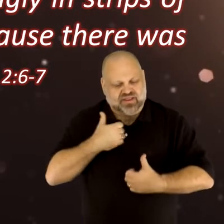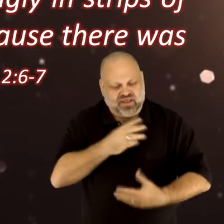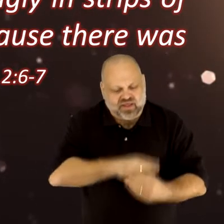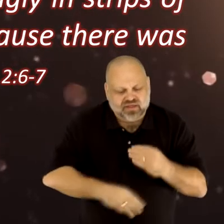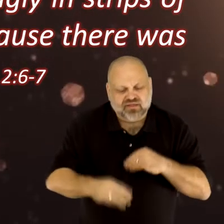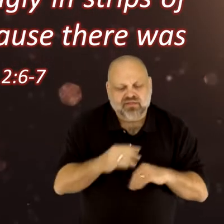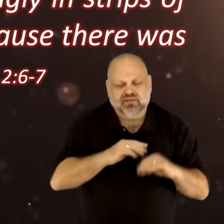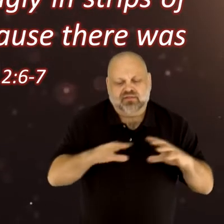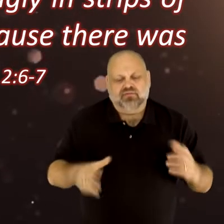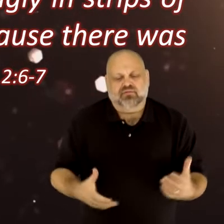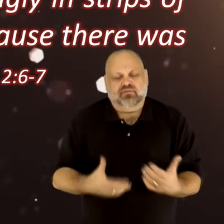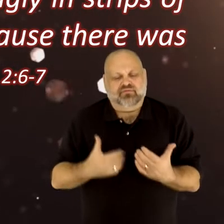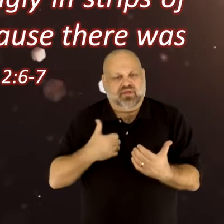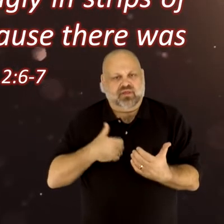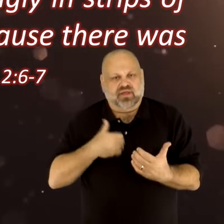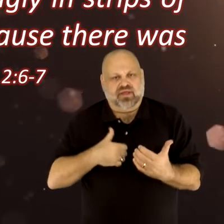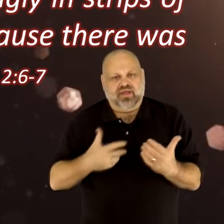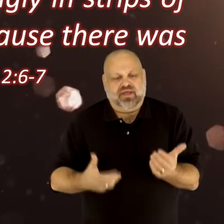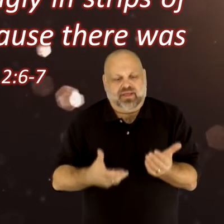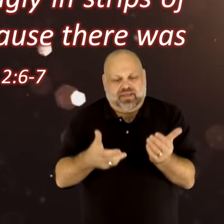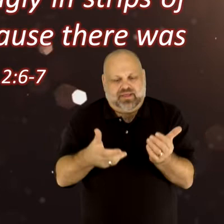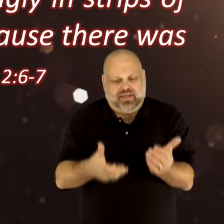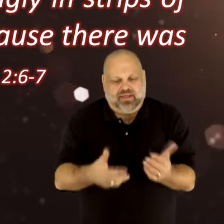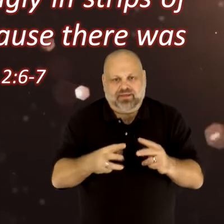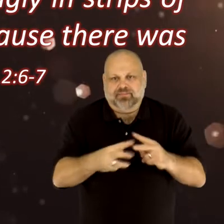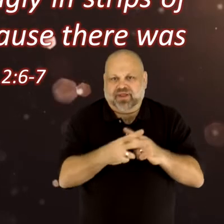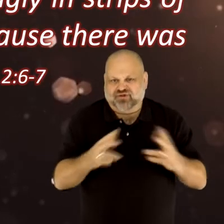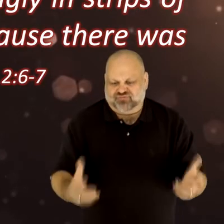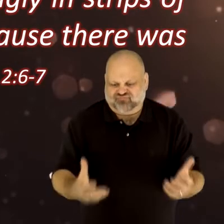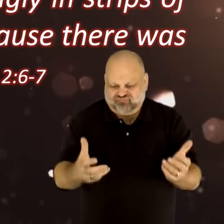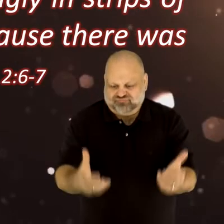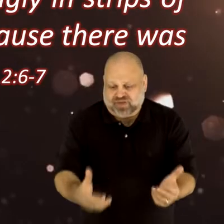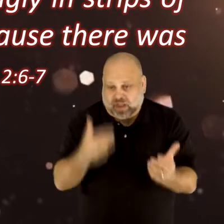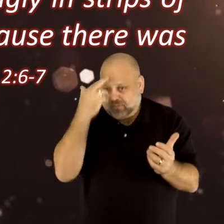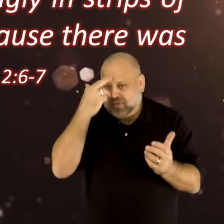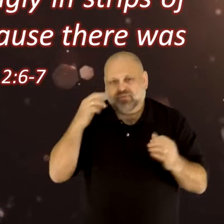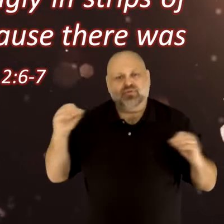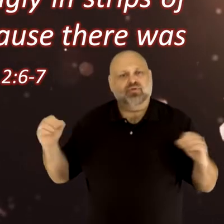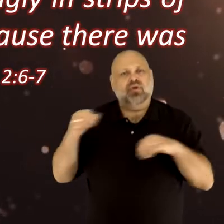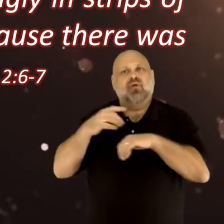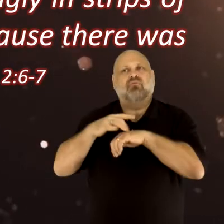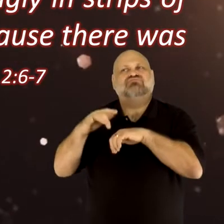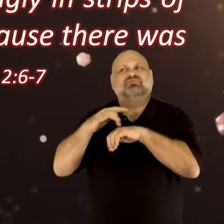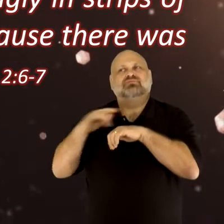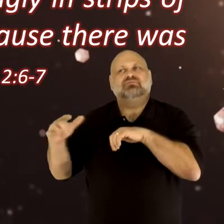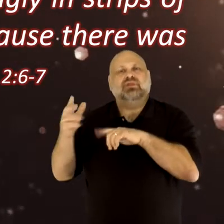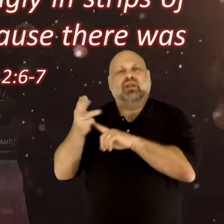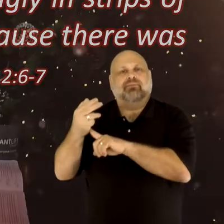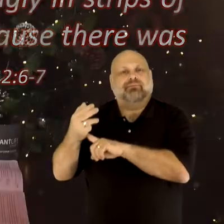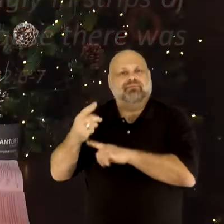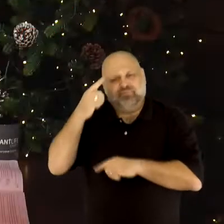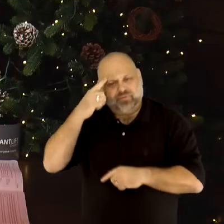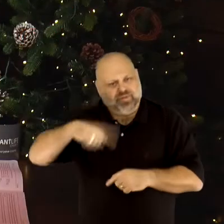snugly in strips of cloth and laid him in a manger because there was no lodging available for them.